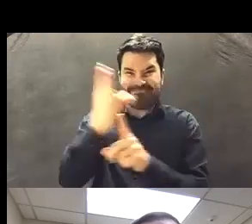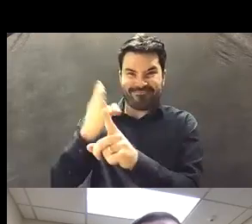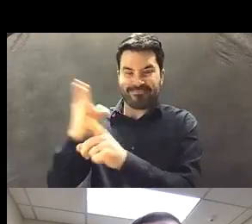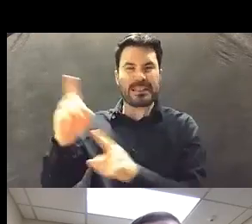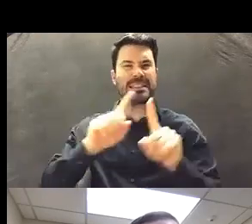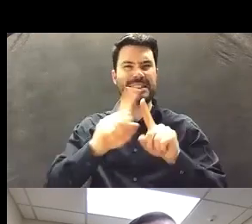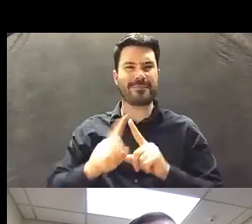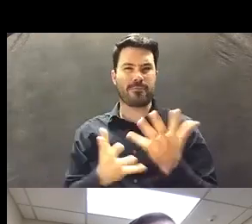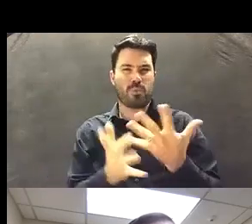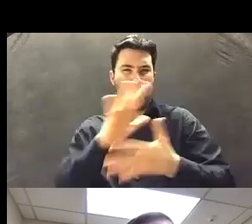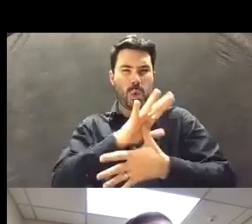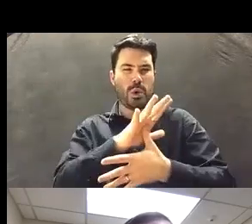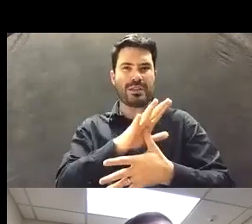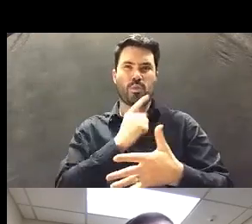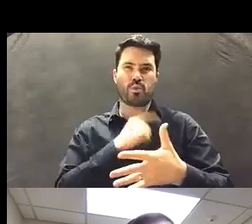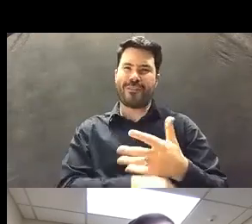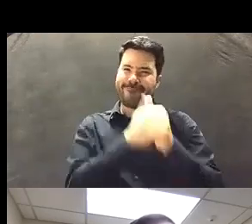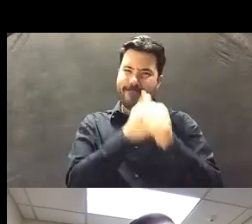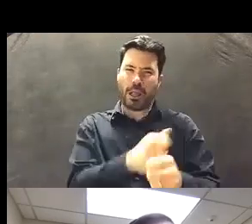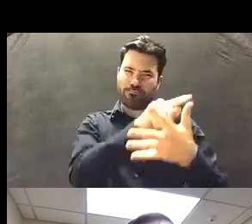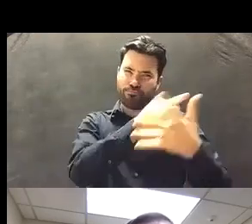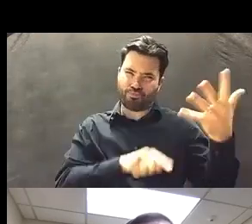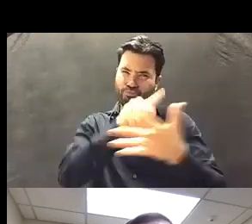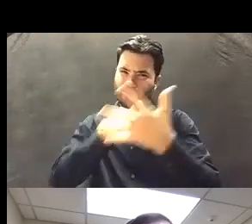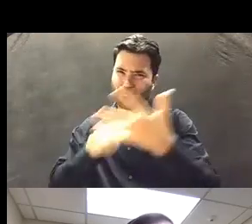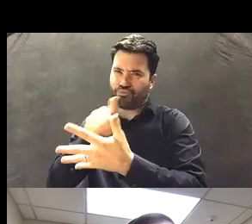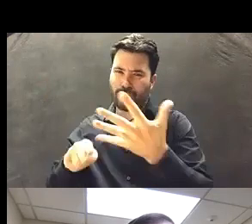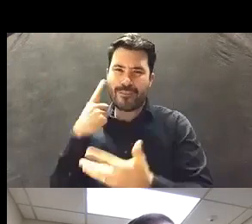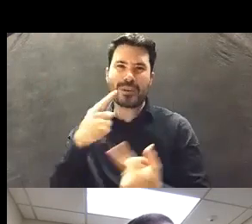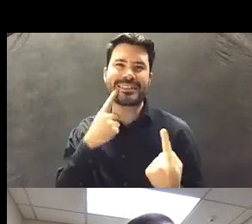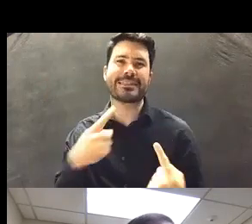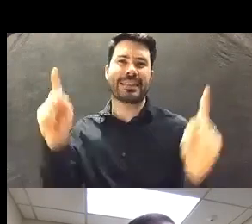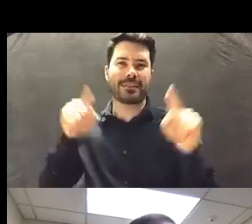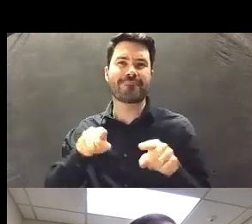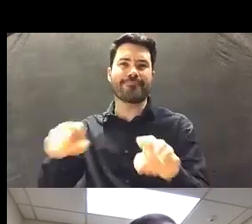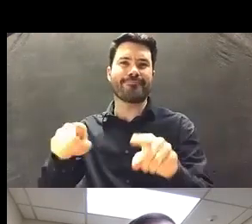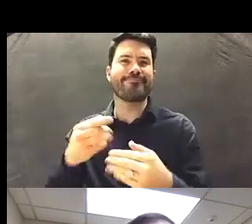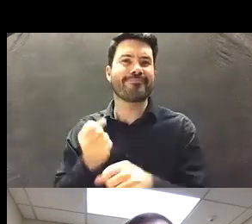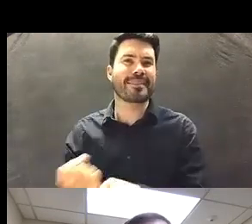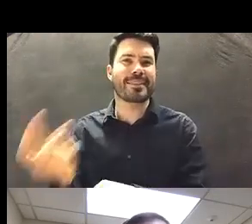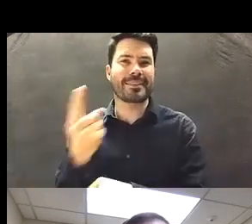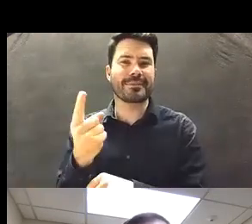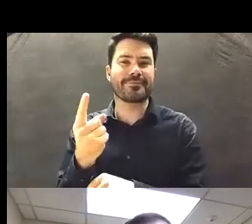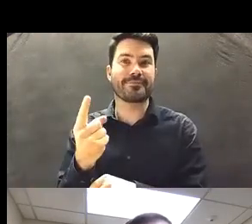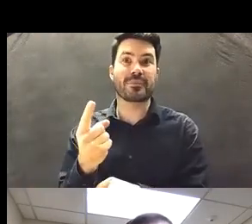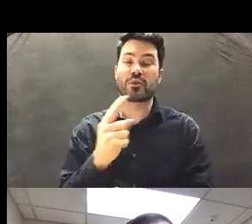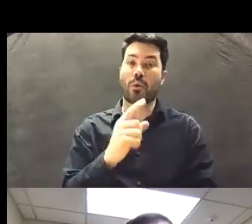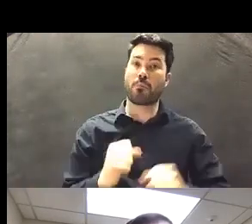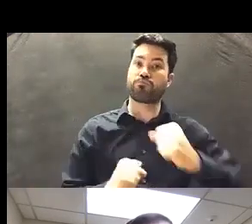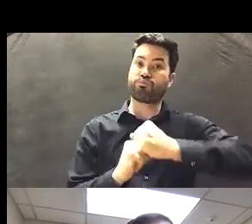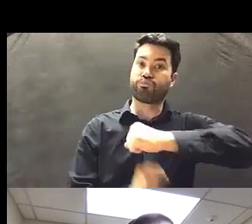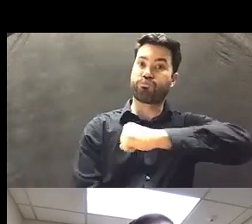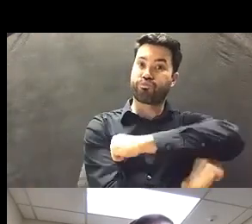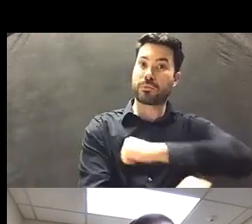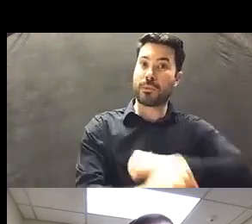relentlessly to achieve this fiscal year. And in so doing, we will strengthen our base, move toward operational and clinical